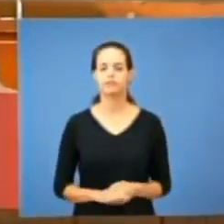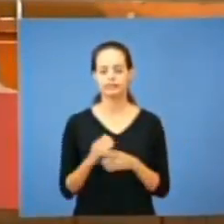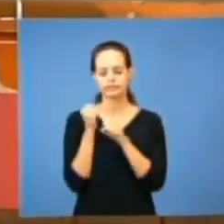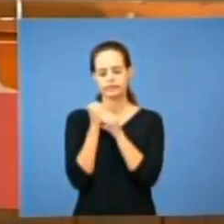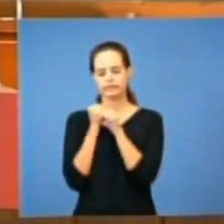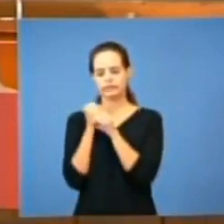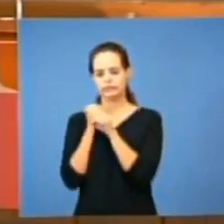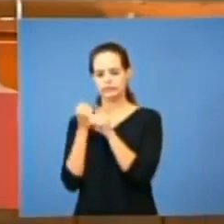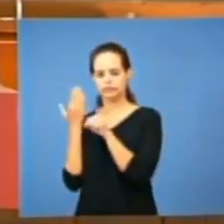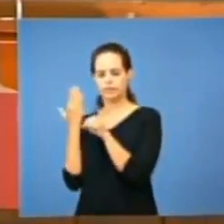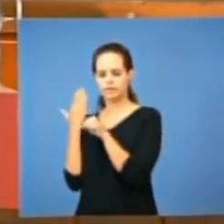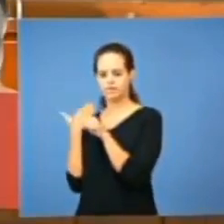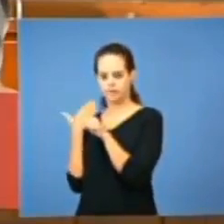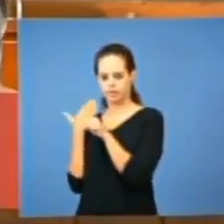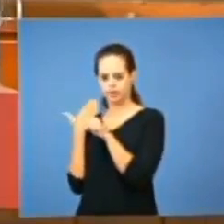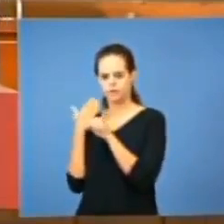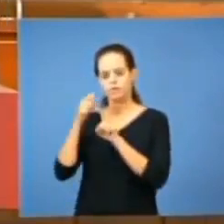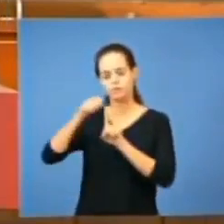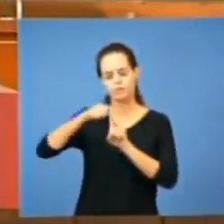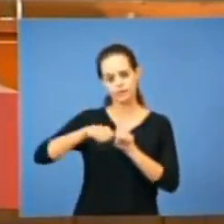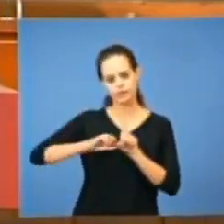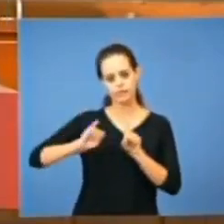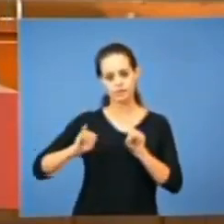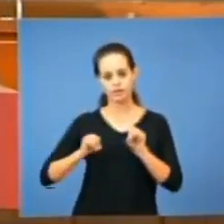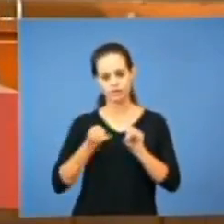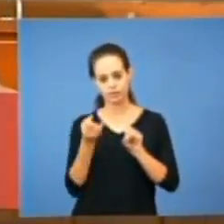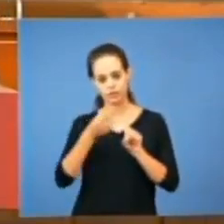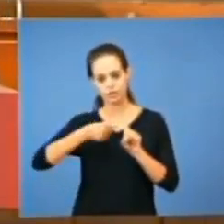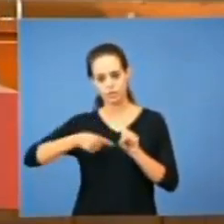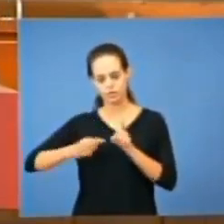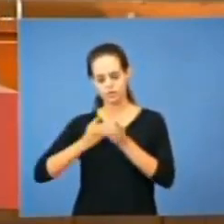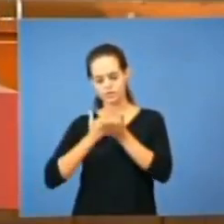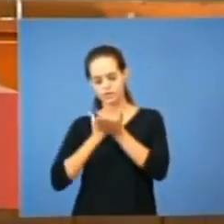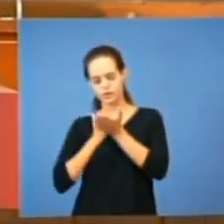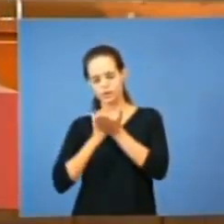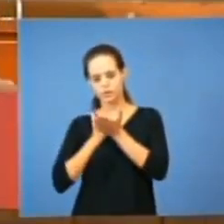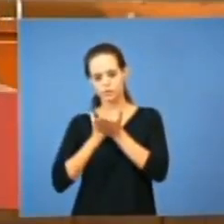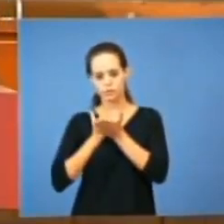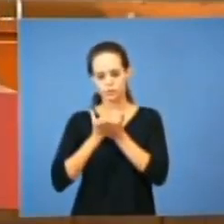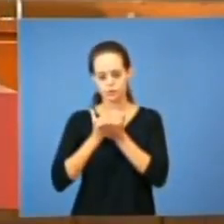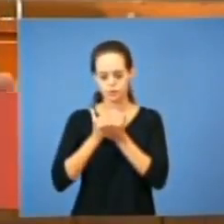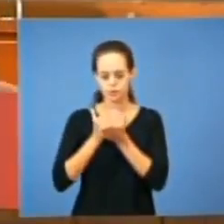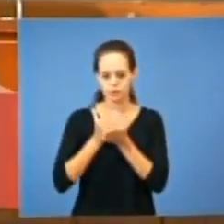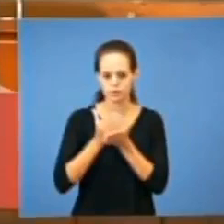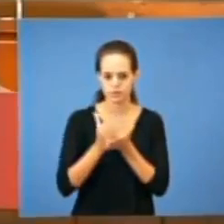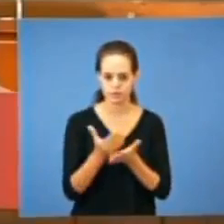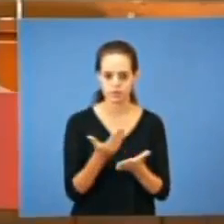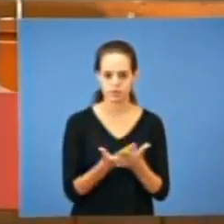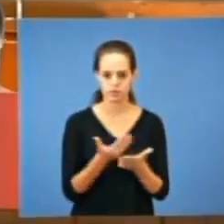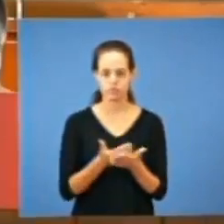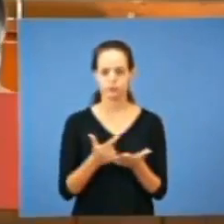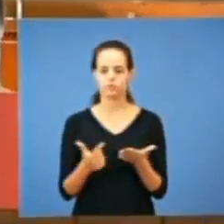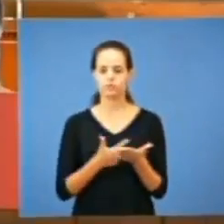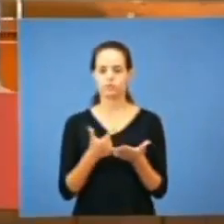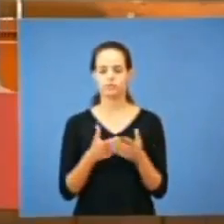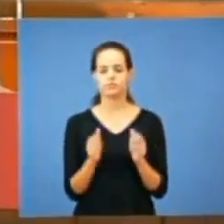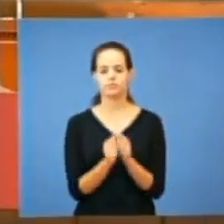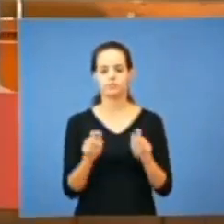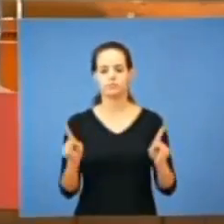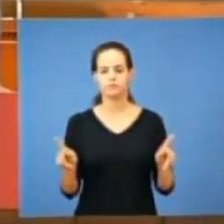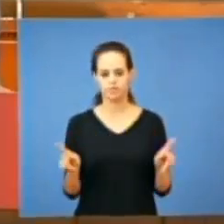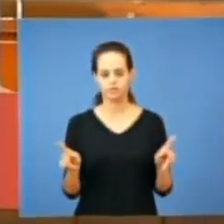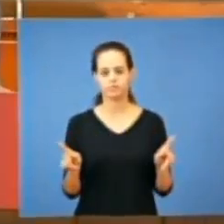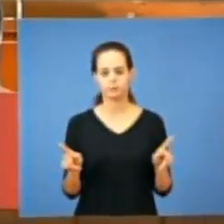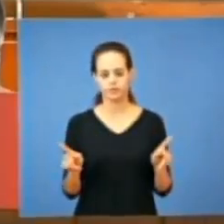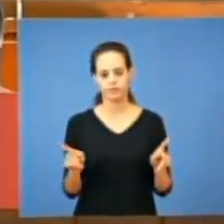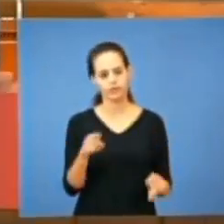year, from January, we began the study of the book of Revelations.